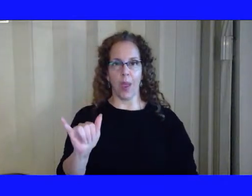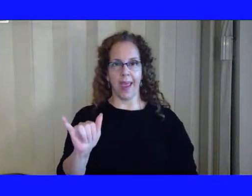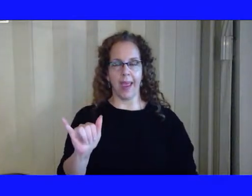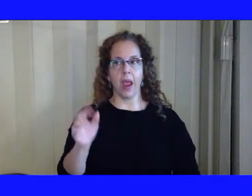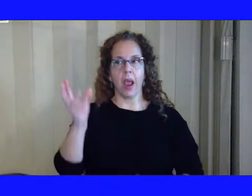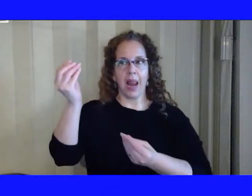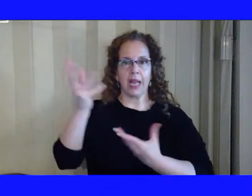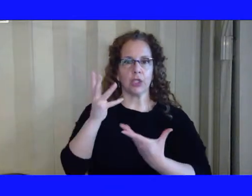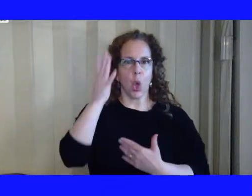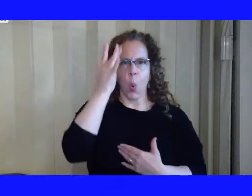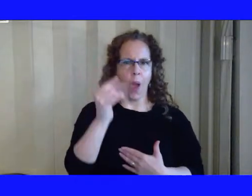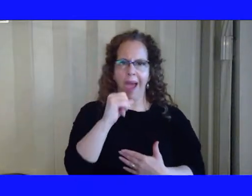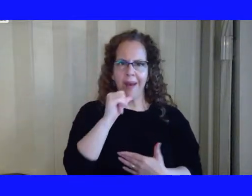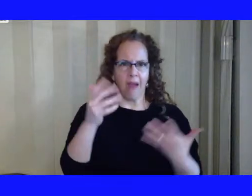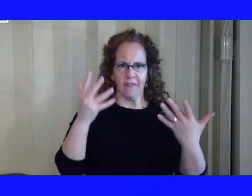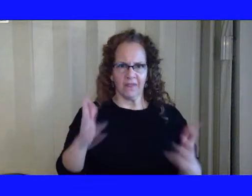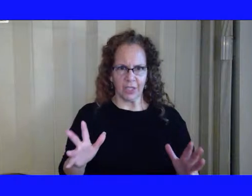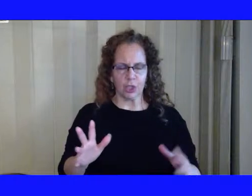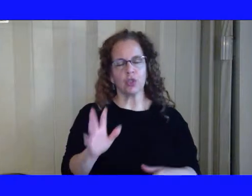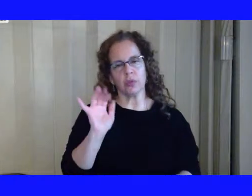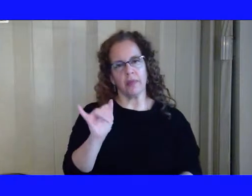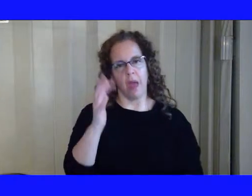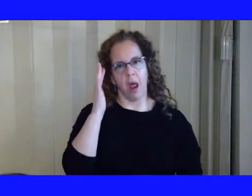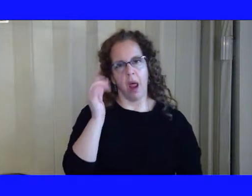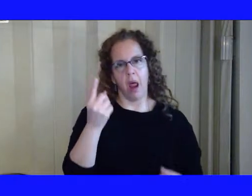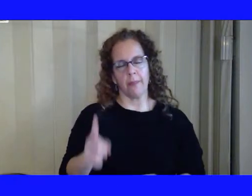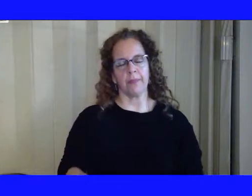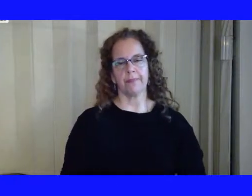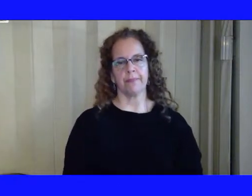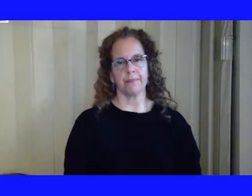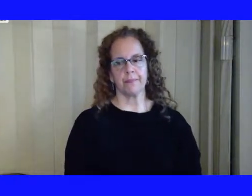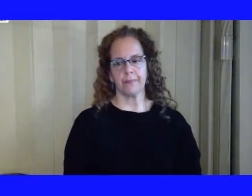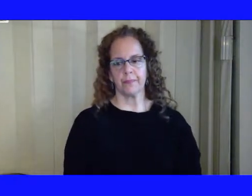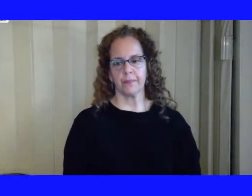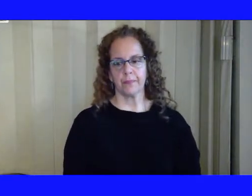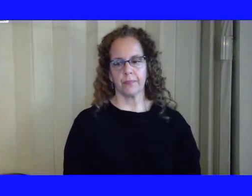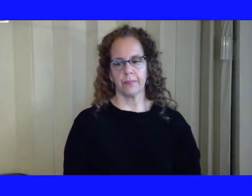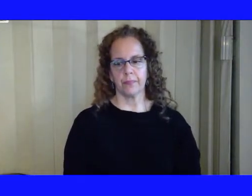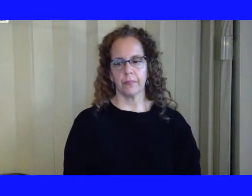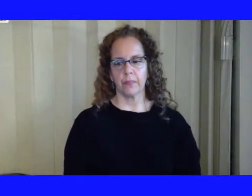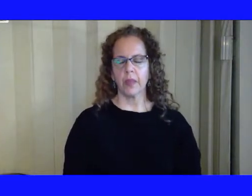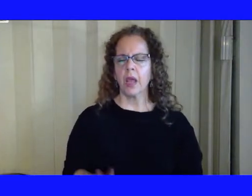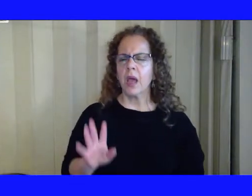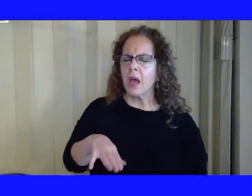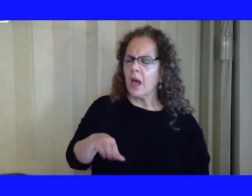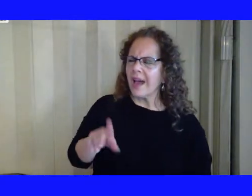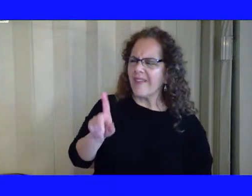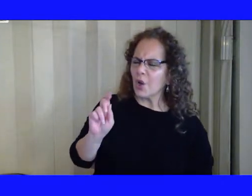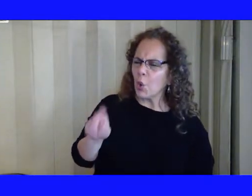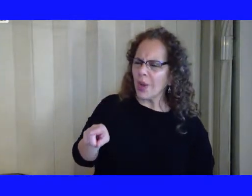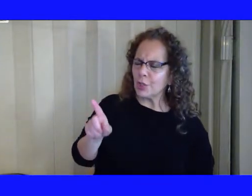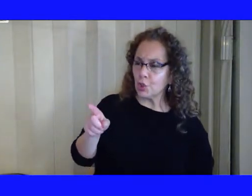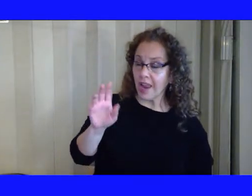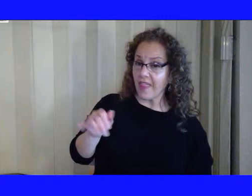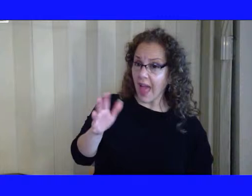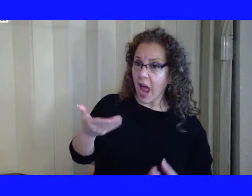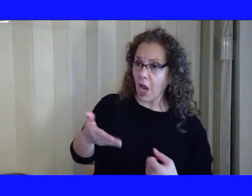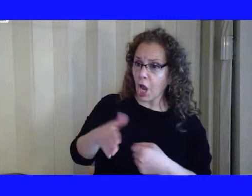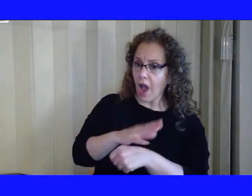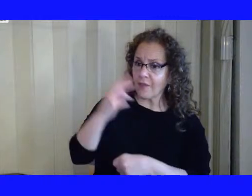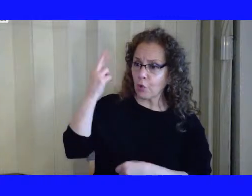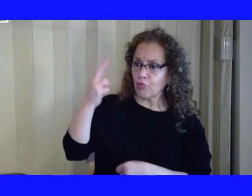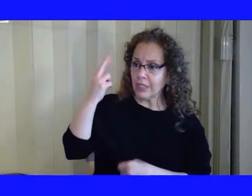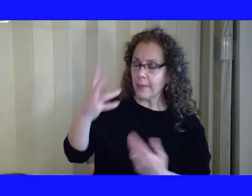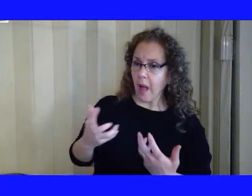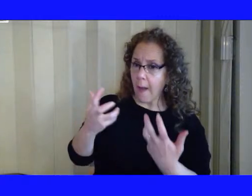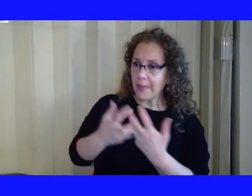that goes on, unfortunately, to the gateway and the information that was actually put in. But normally, the only thing that really